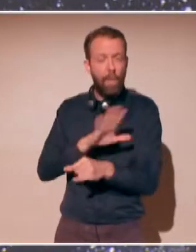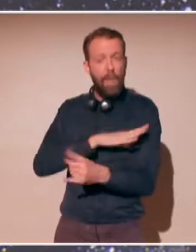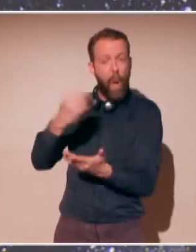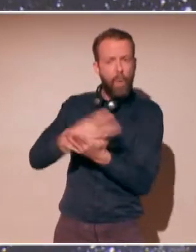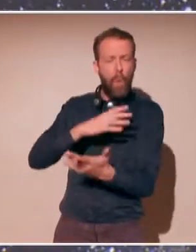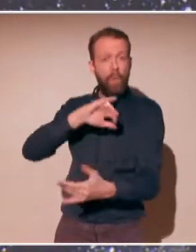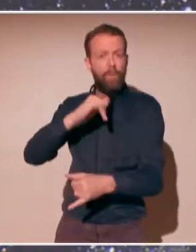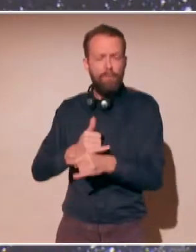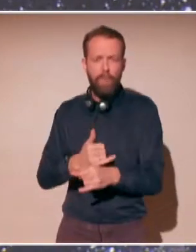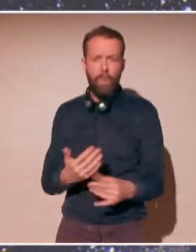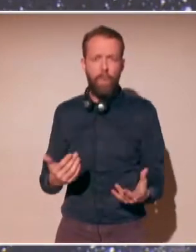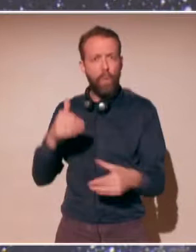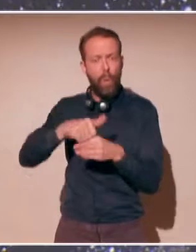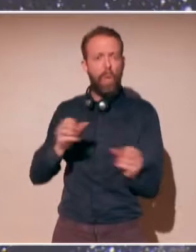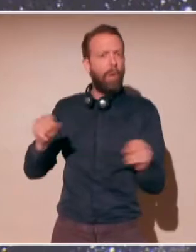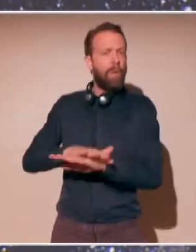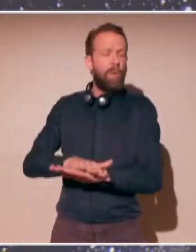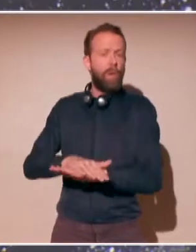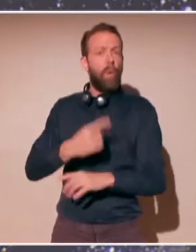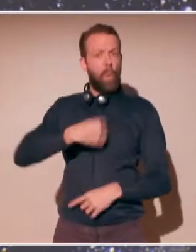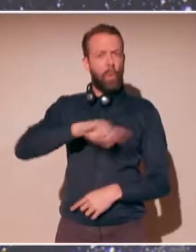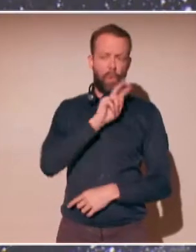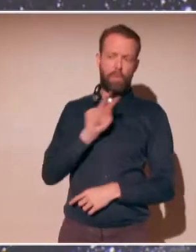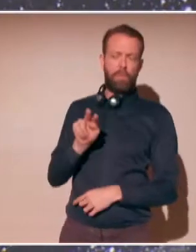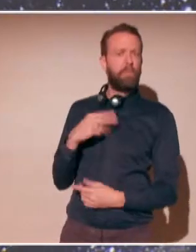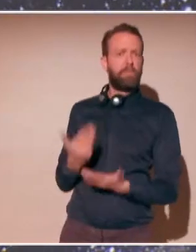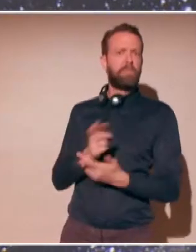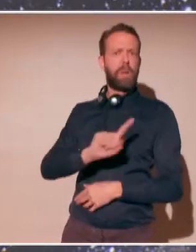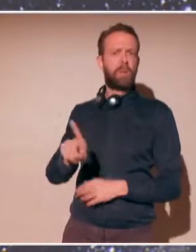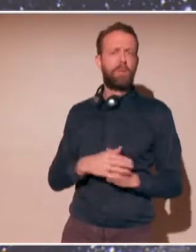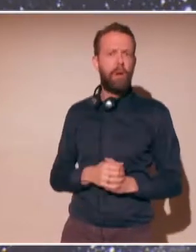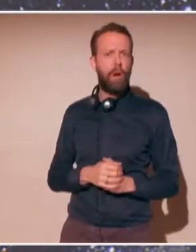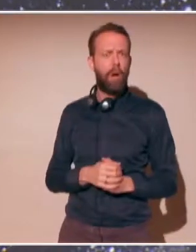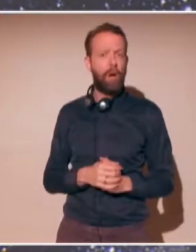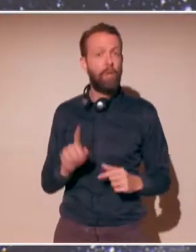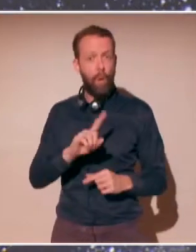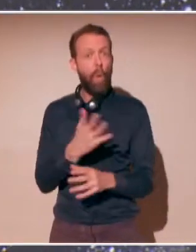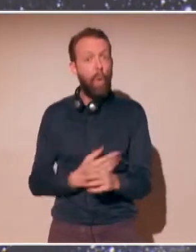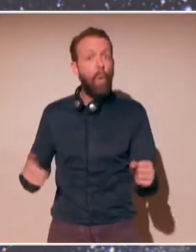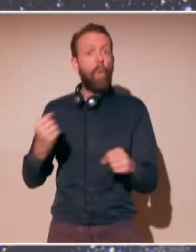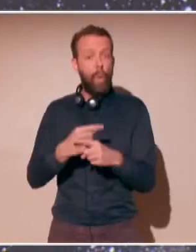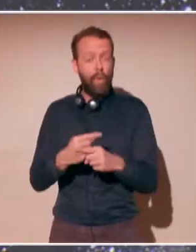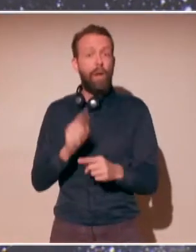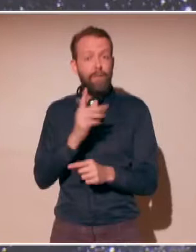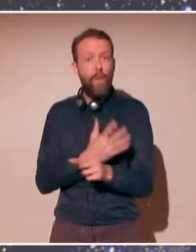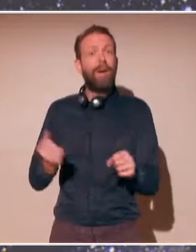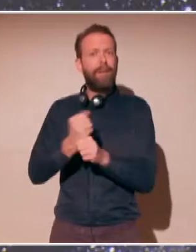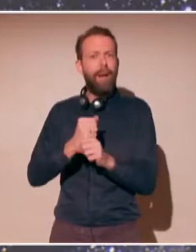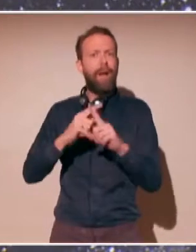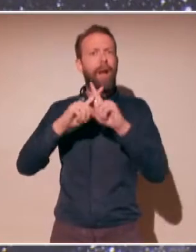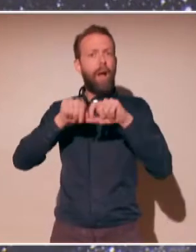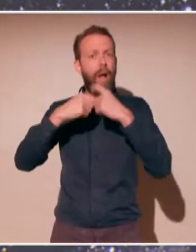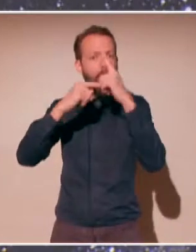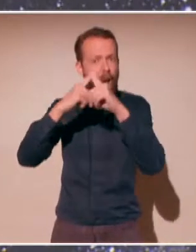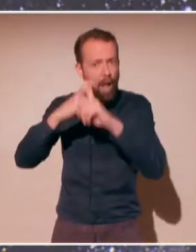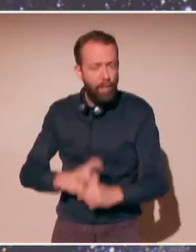biased algorithm and black boxes, well, that's not what we want, Europeans. We want to develop